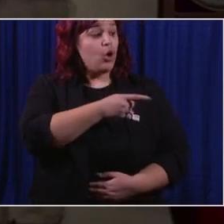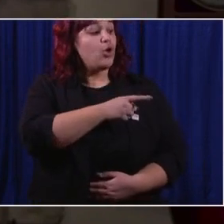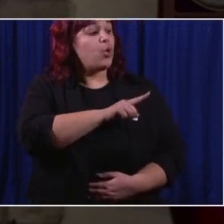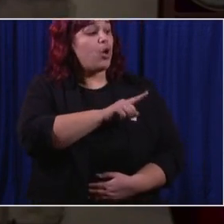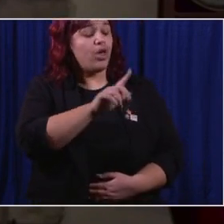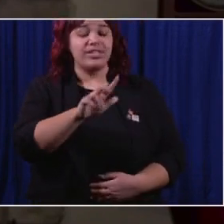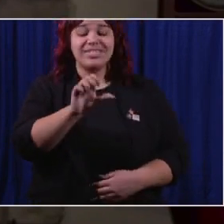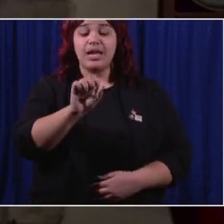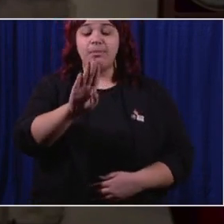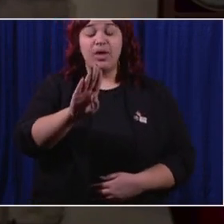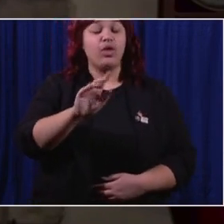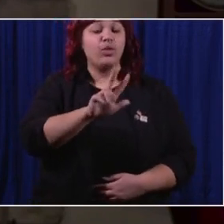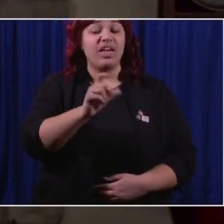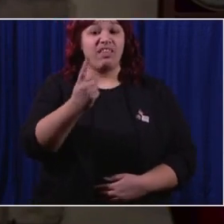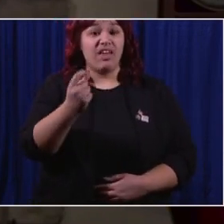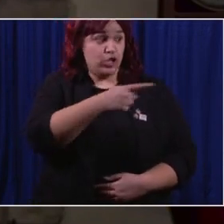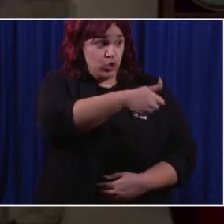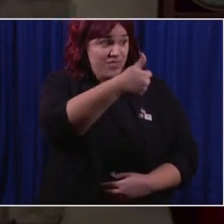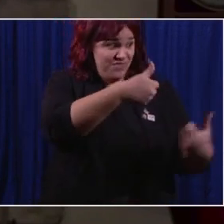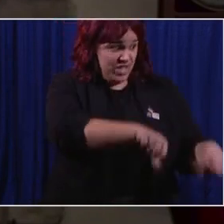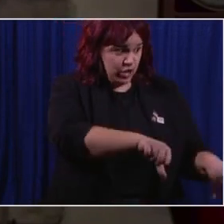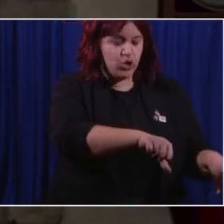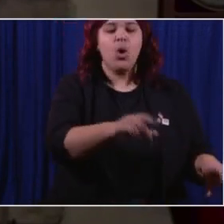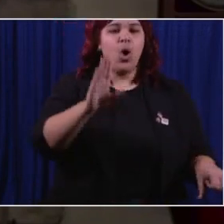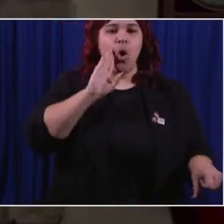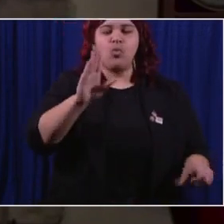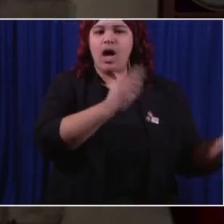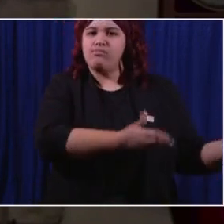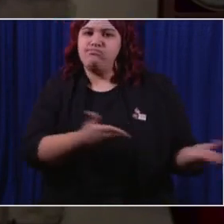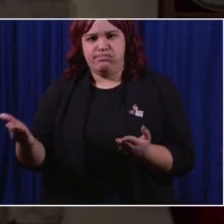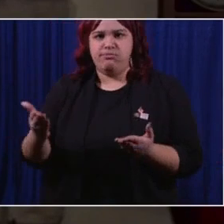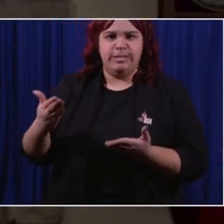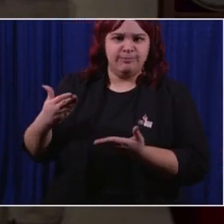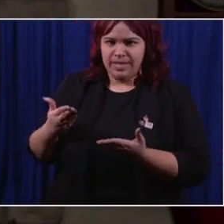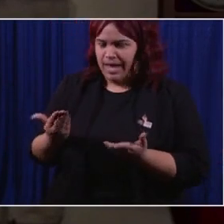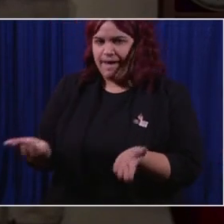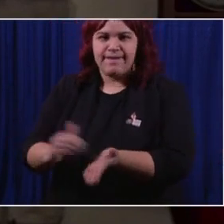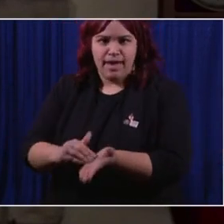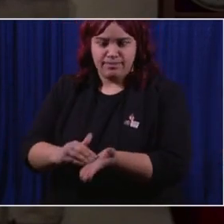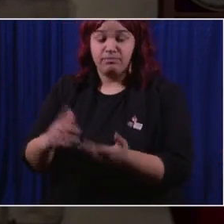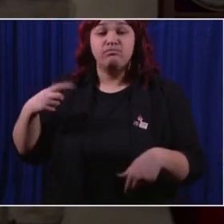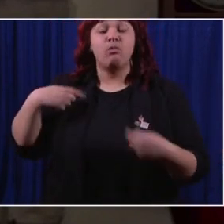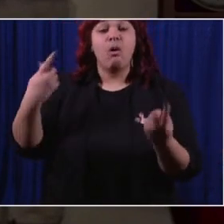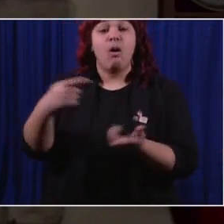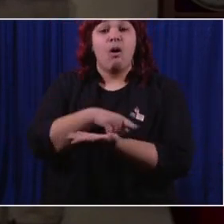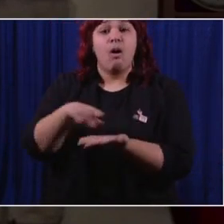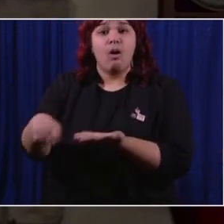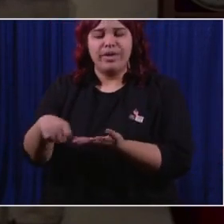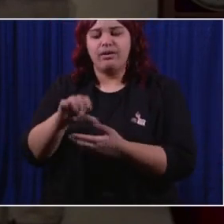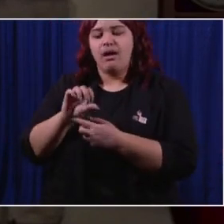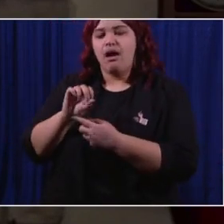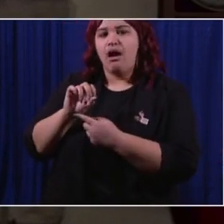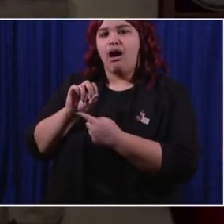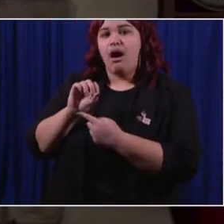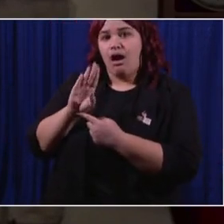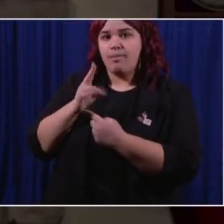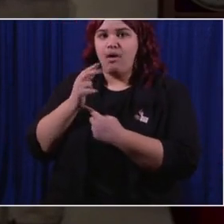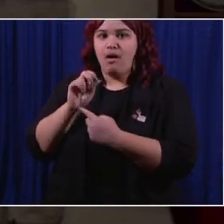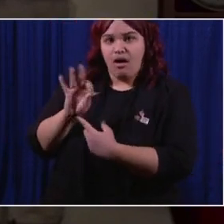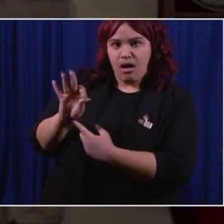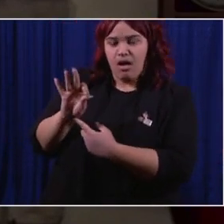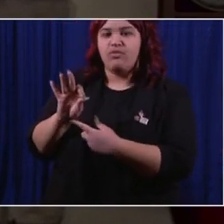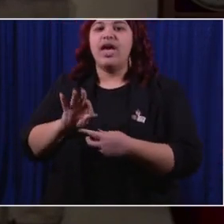So far, he's failed to bring the bill to the floor. All week, Obhoff and members of the Senate have been saying that the House lacks the